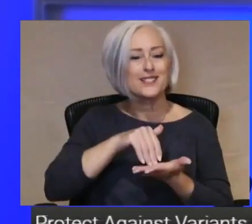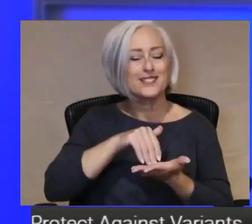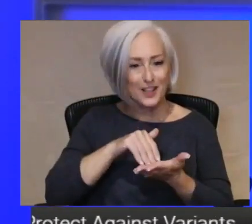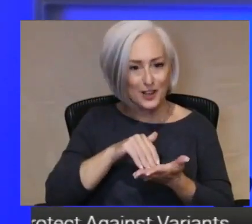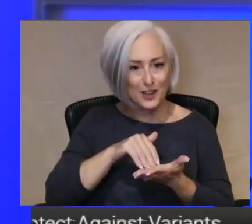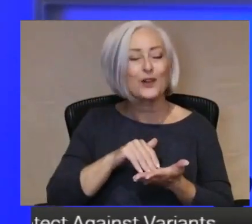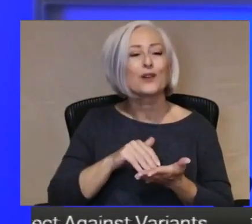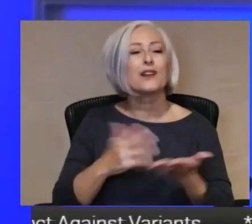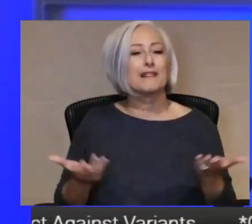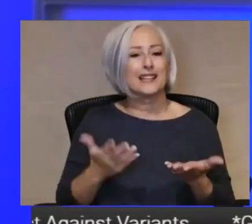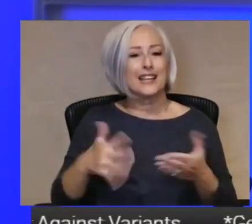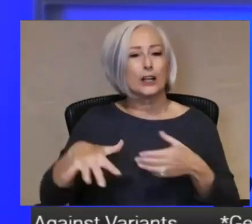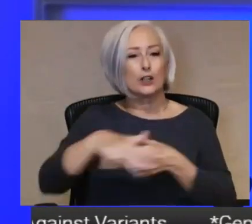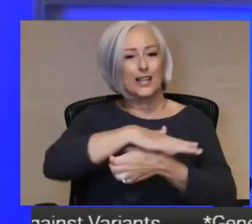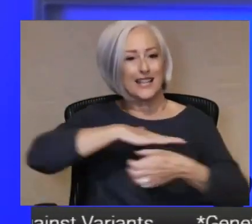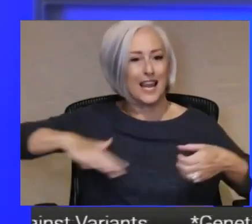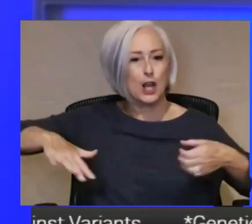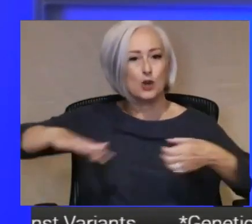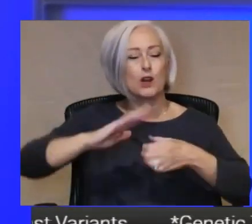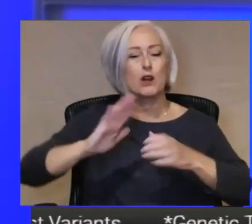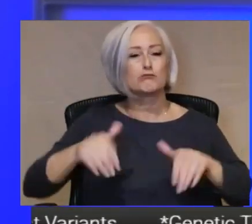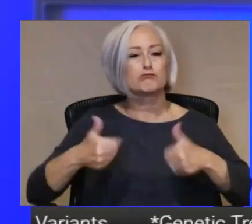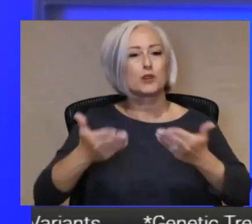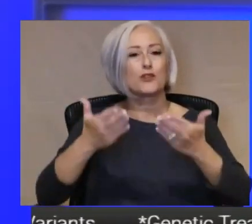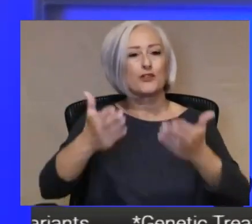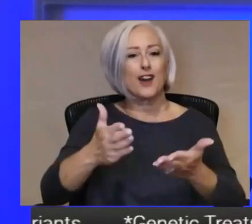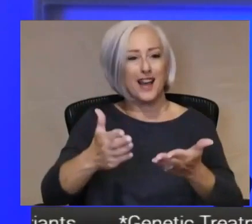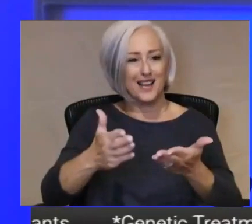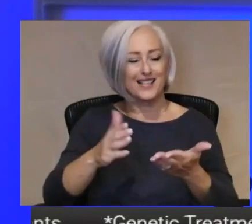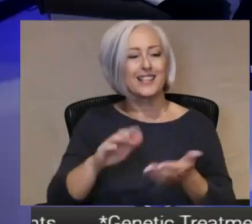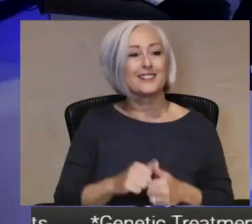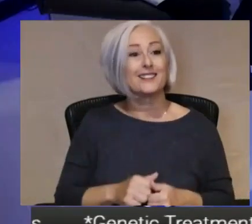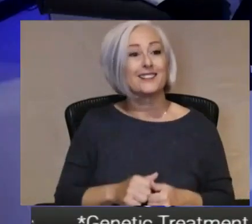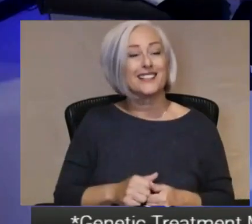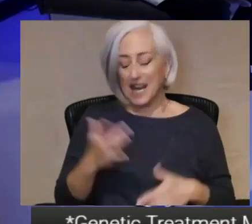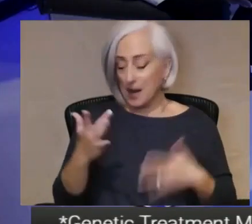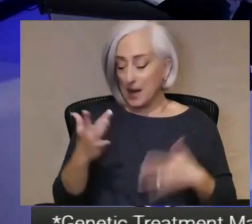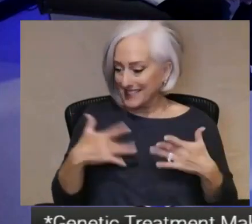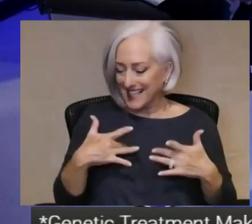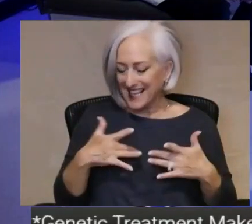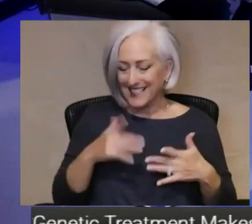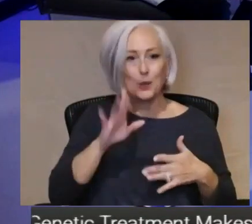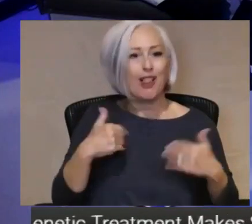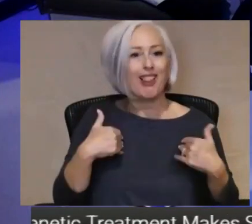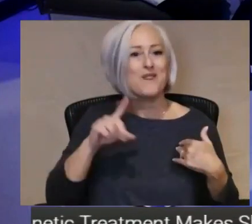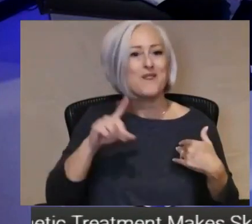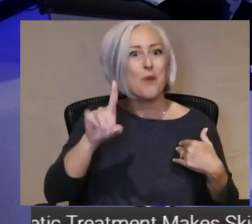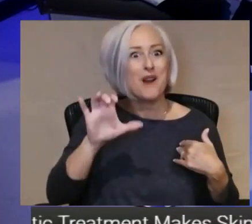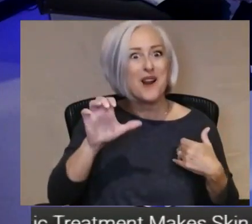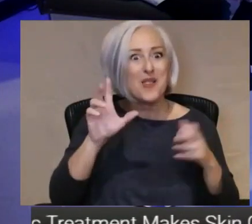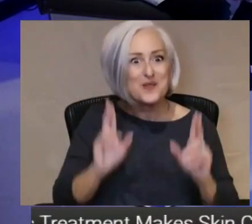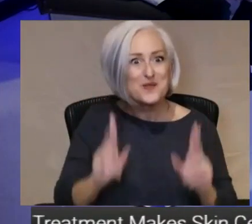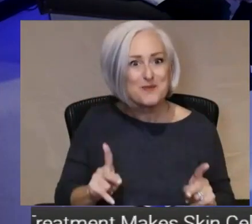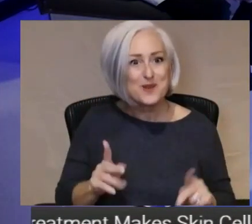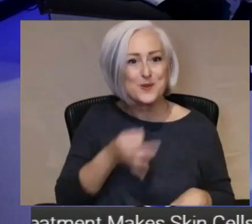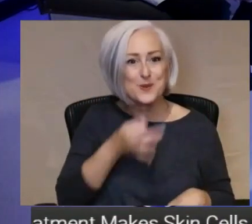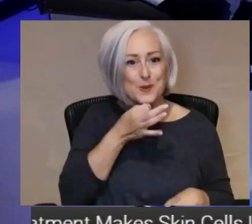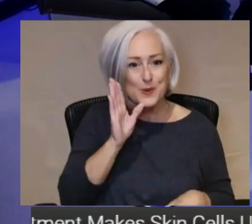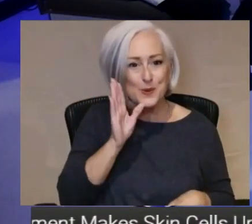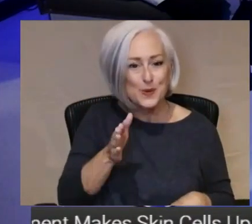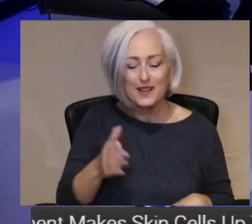treatment. And I'm just excited that we're about to do our 100th case. Yeah, that's a very big deal. Well, congratulations, and thanks for being down. We got to bring you